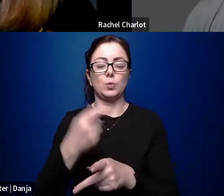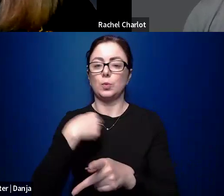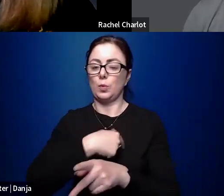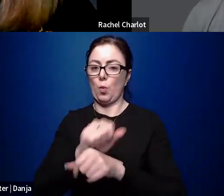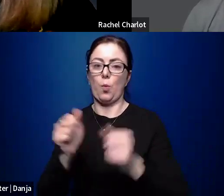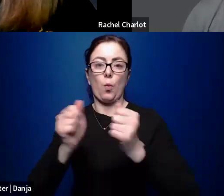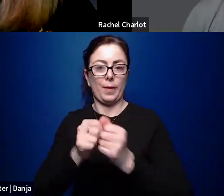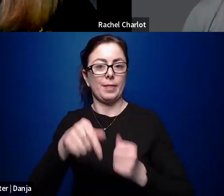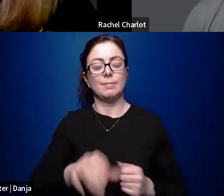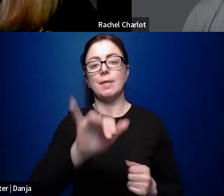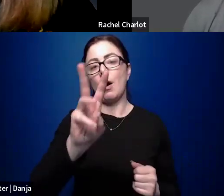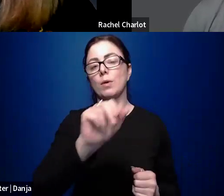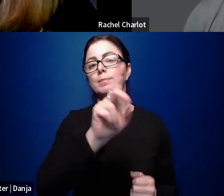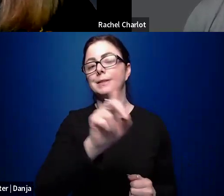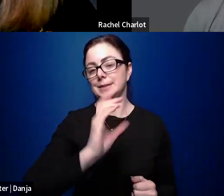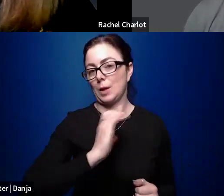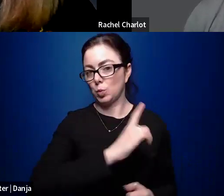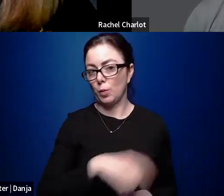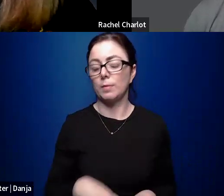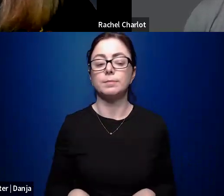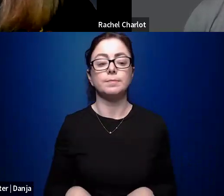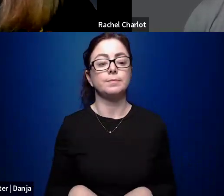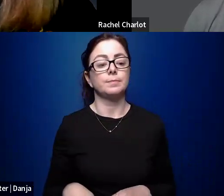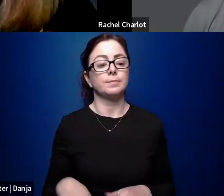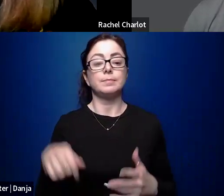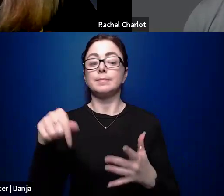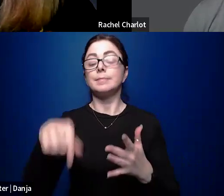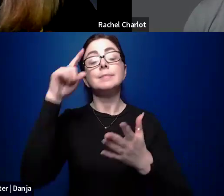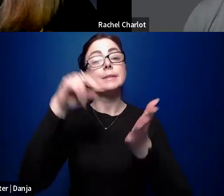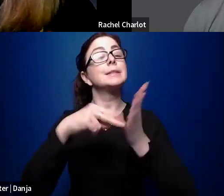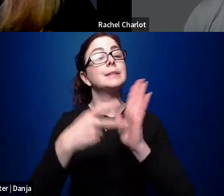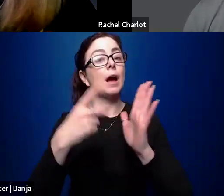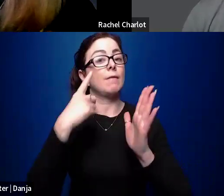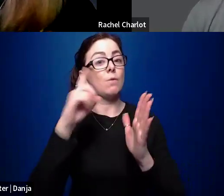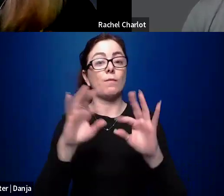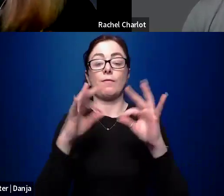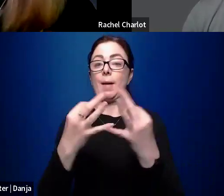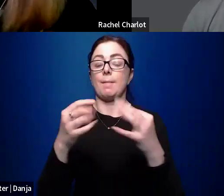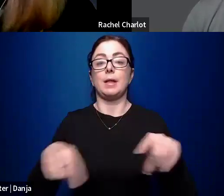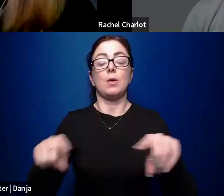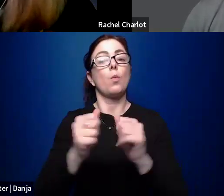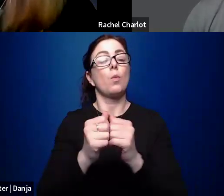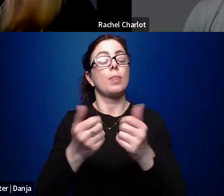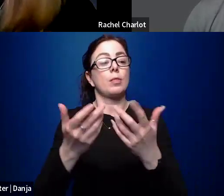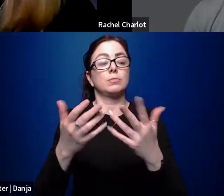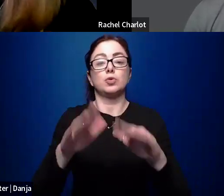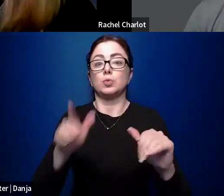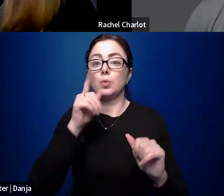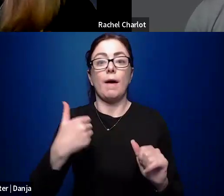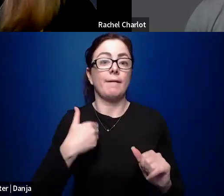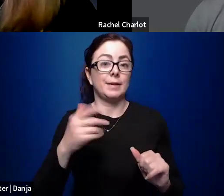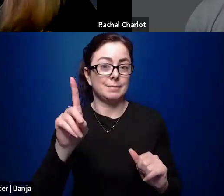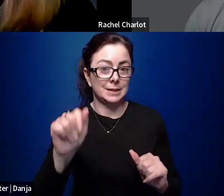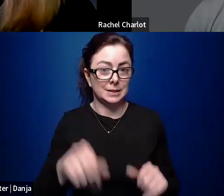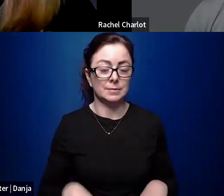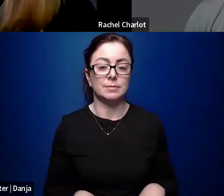So, digital storytelling is designed for families of children with disabilities. Digital storytelling is a